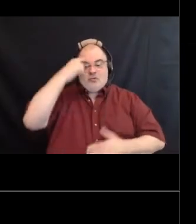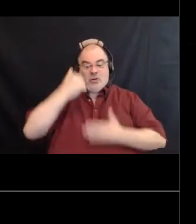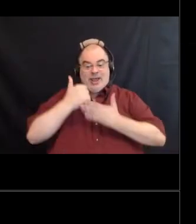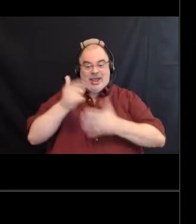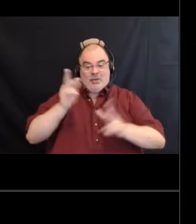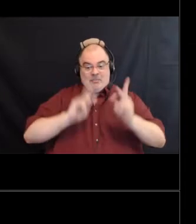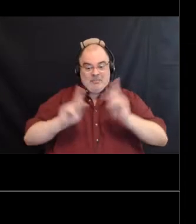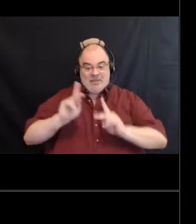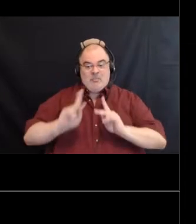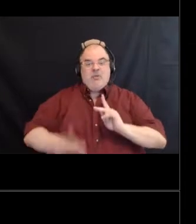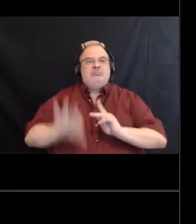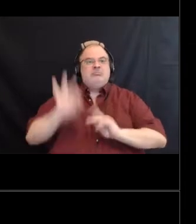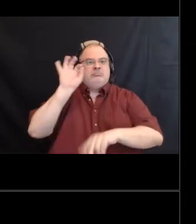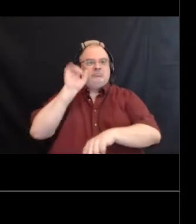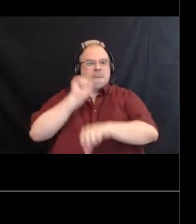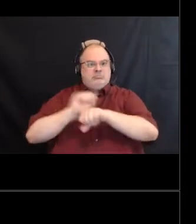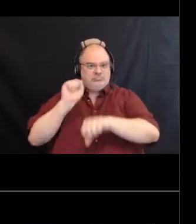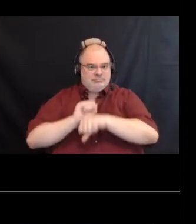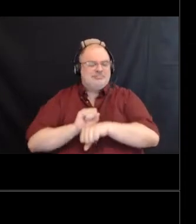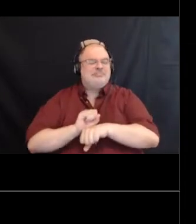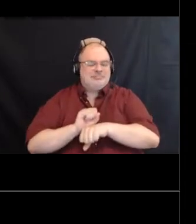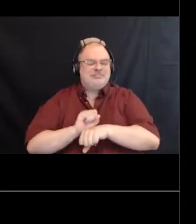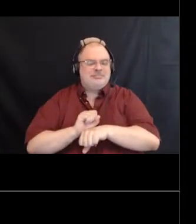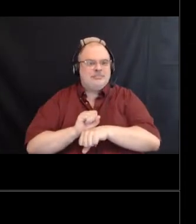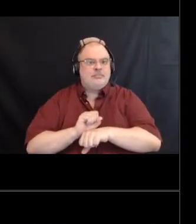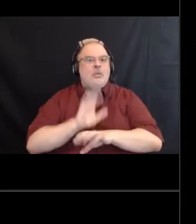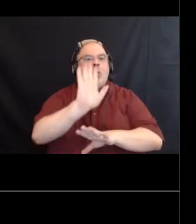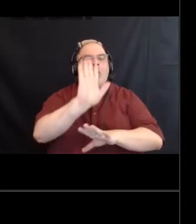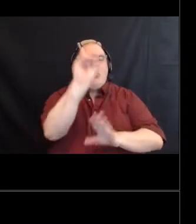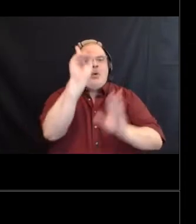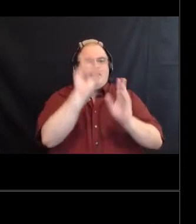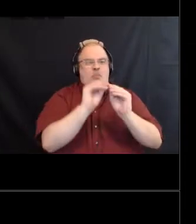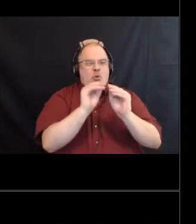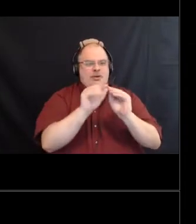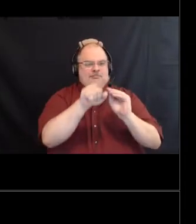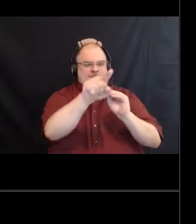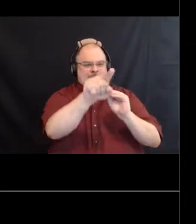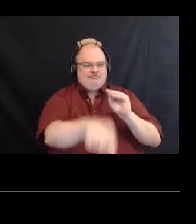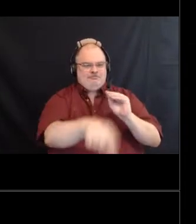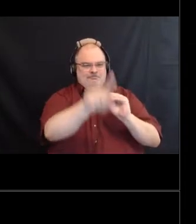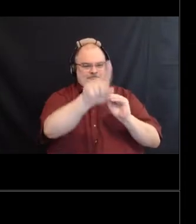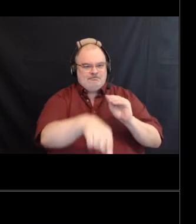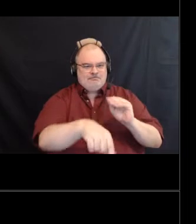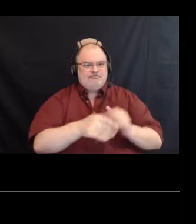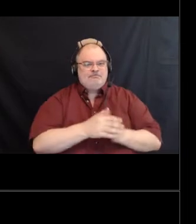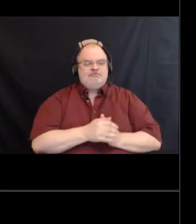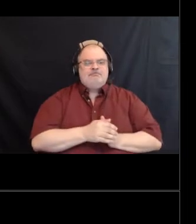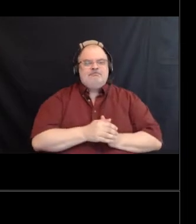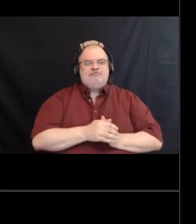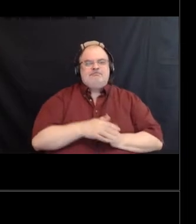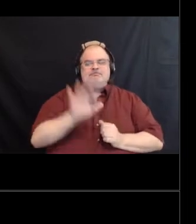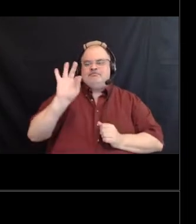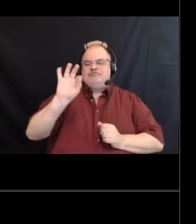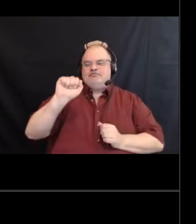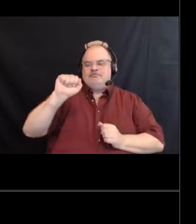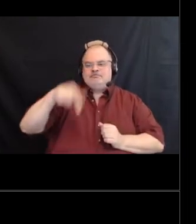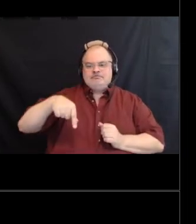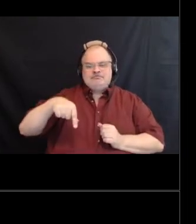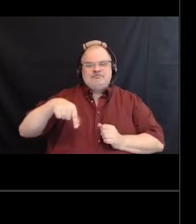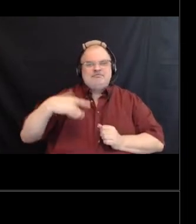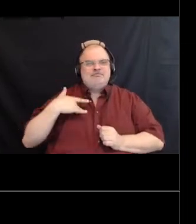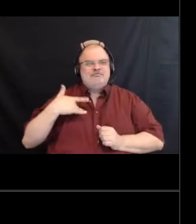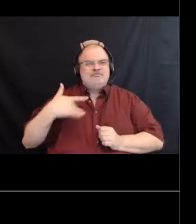get employed. I know that's a huge thing. I want to leave you with this, and this is kind of the questions that we might hear from people that we're serving to